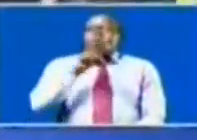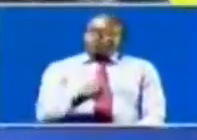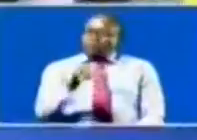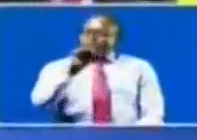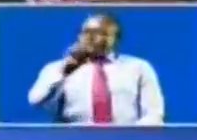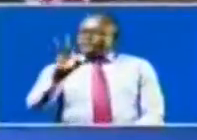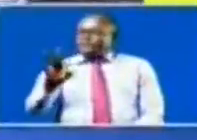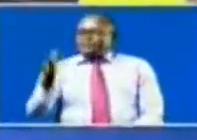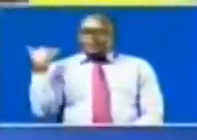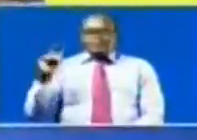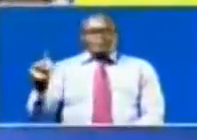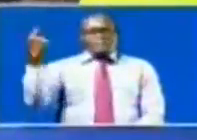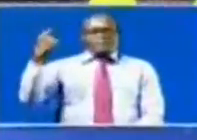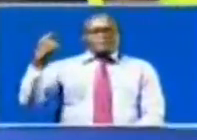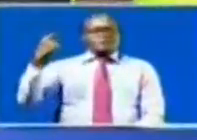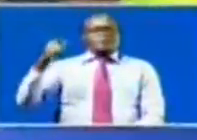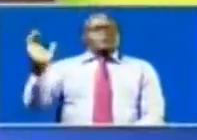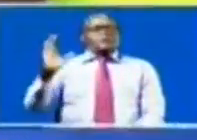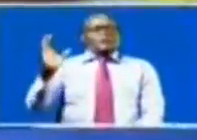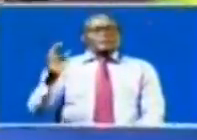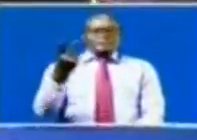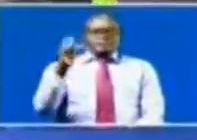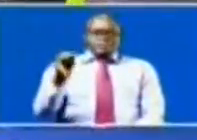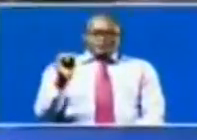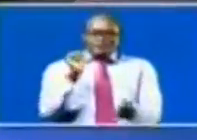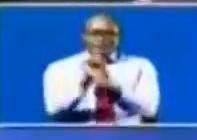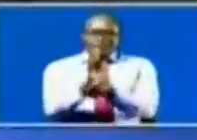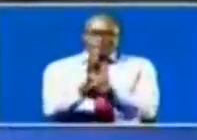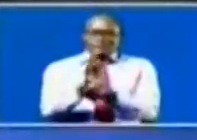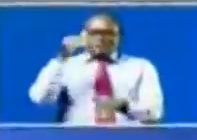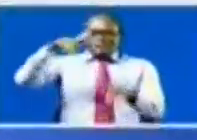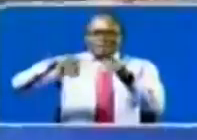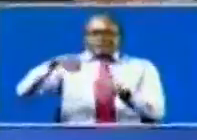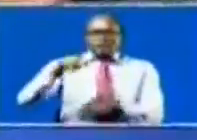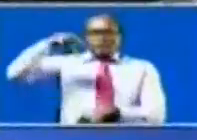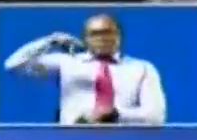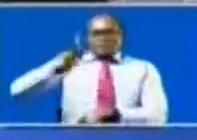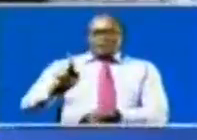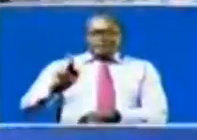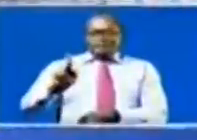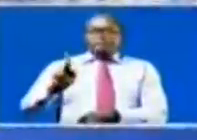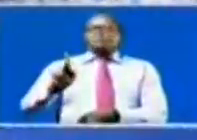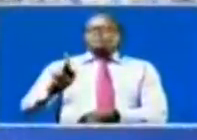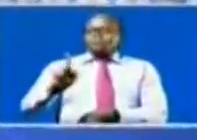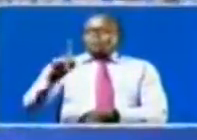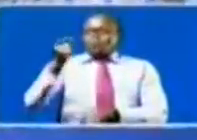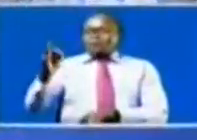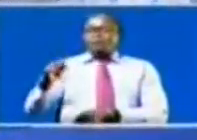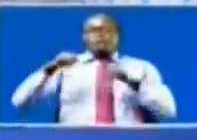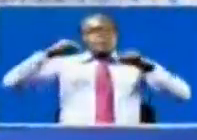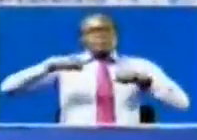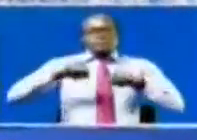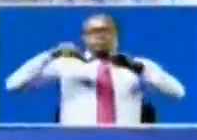A 53-year-old and a former presidential candidate in the 2013 general election, Peter Kenneth has been touted as one of the